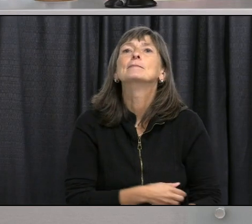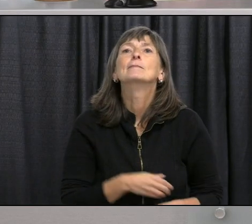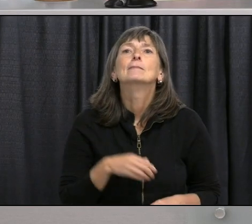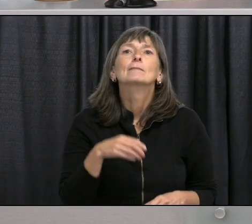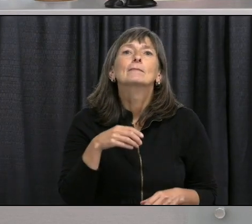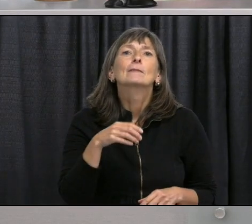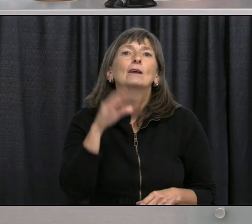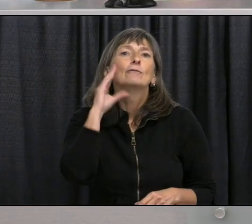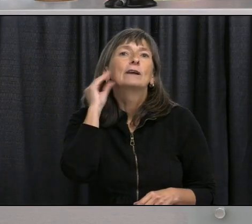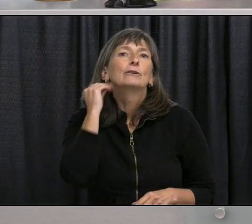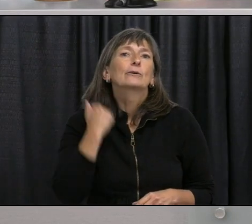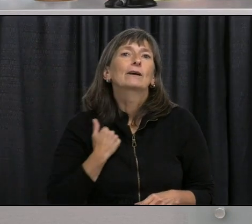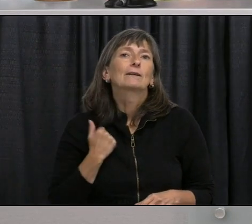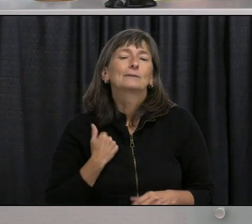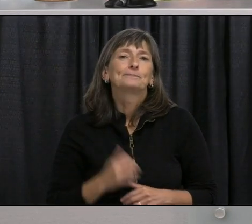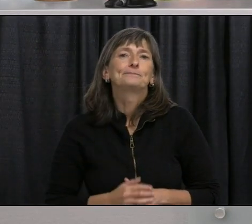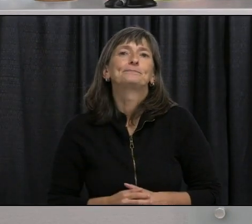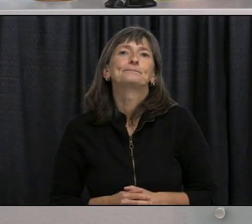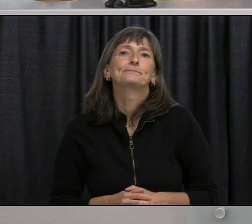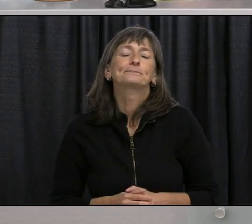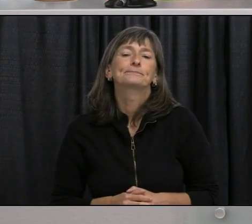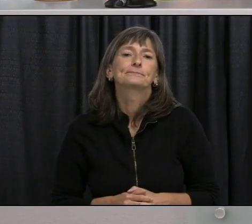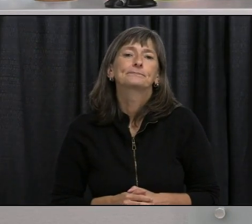Patrick Butler of Radio Canada. Please go ahead.